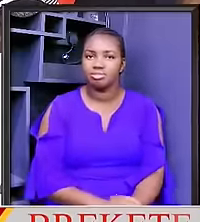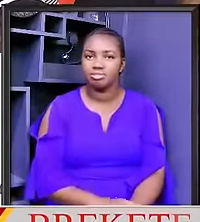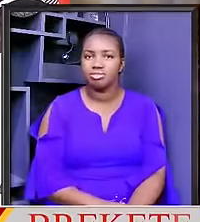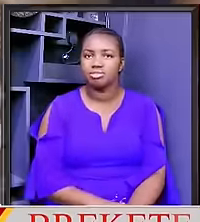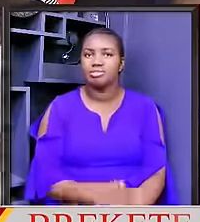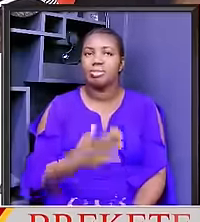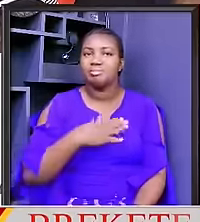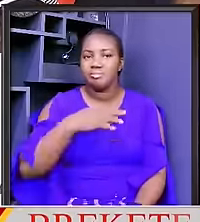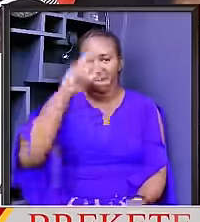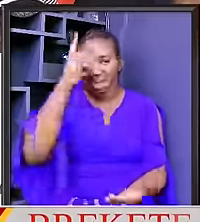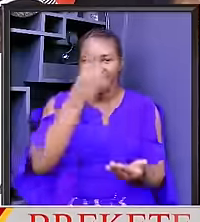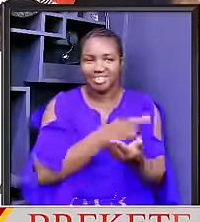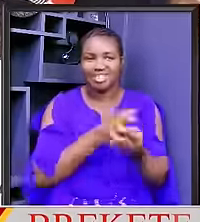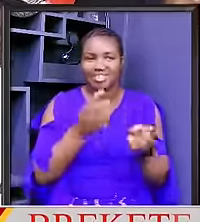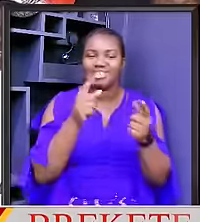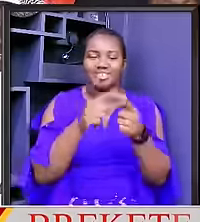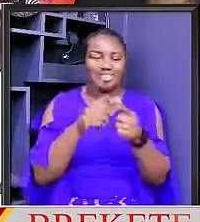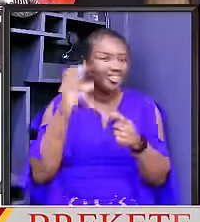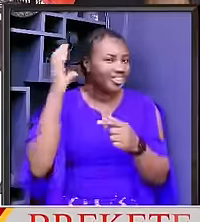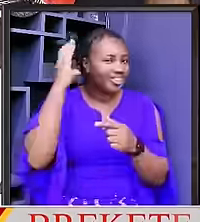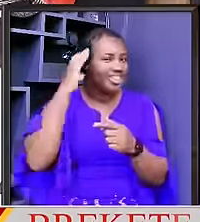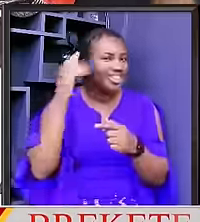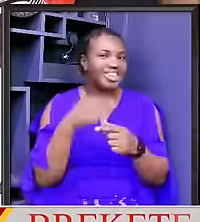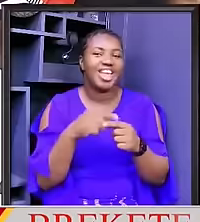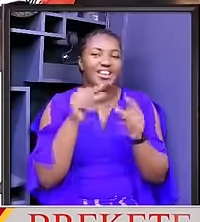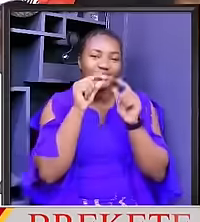My daughter won't hear gossip.